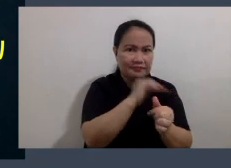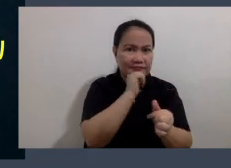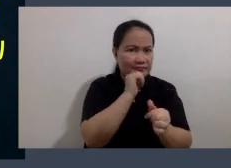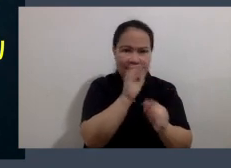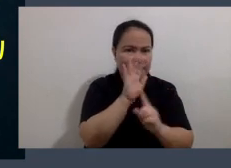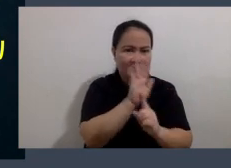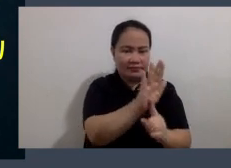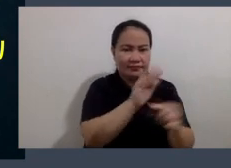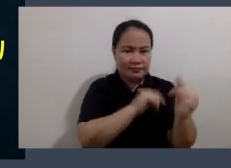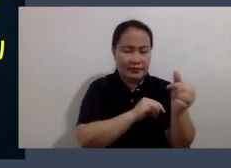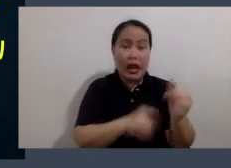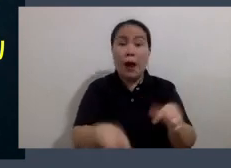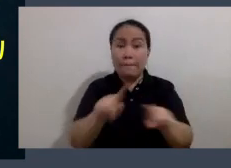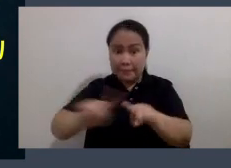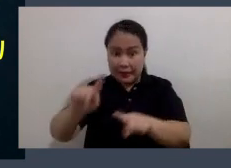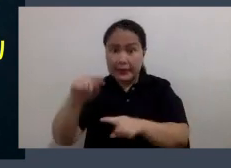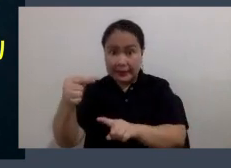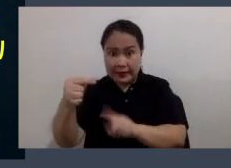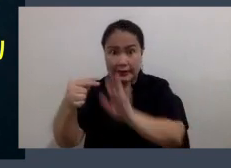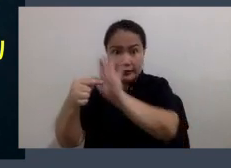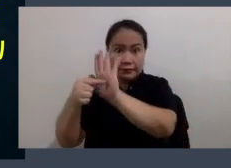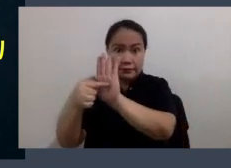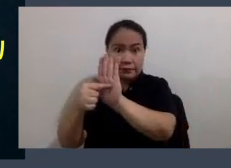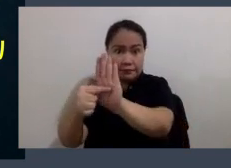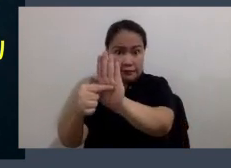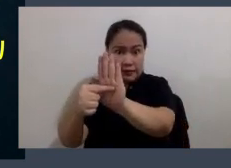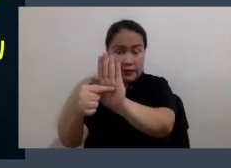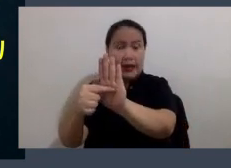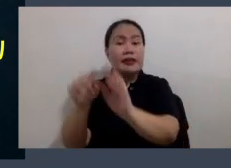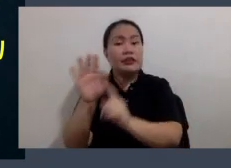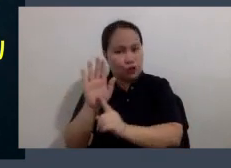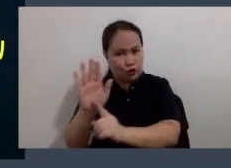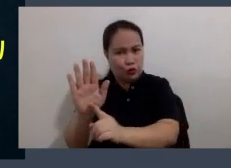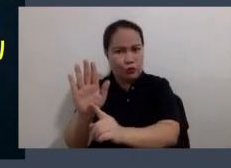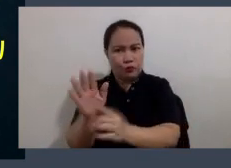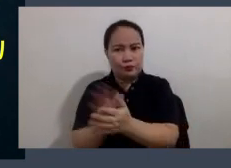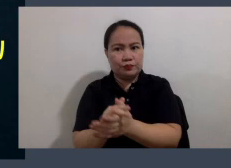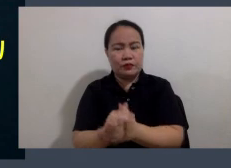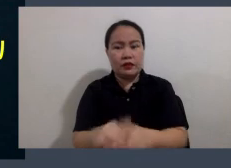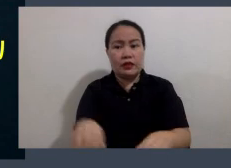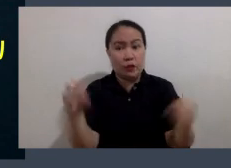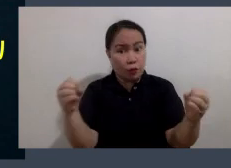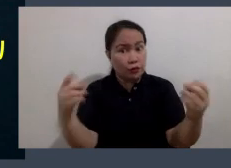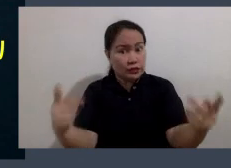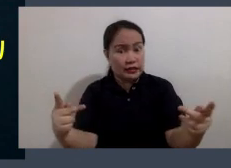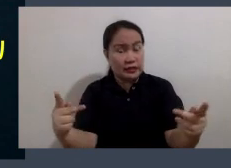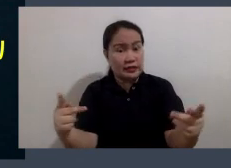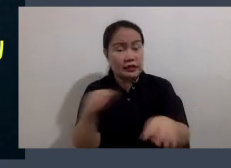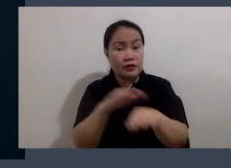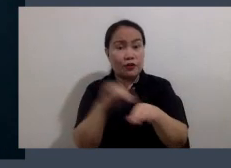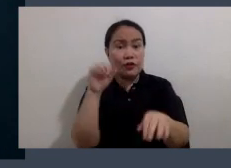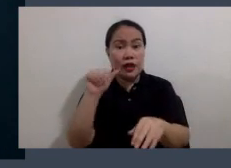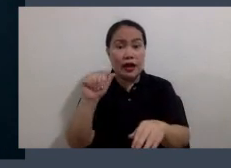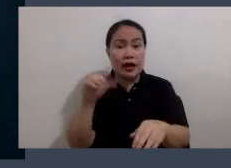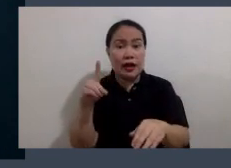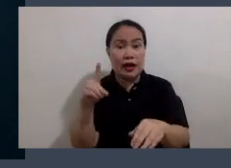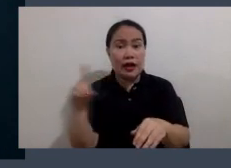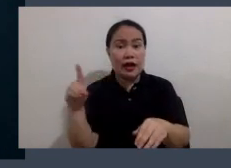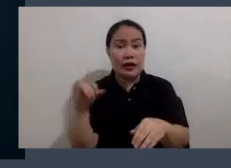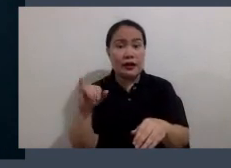Again, remember that the opposite is also called additive inverse.